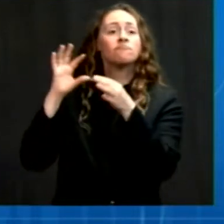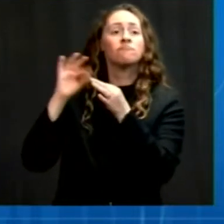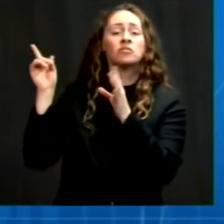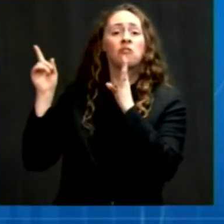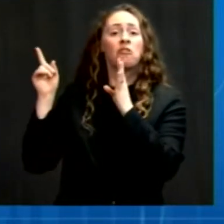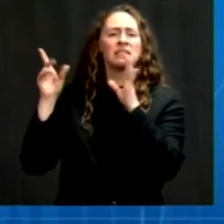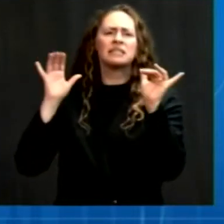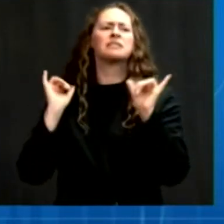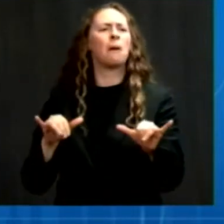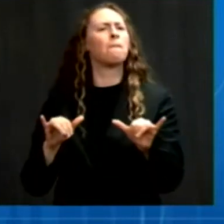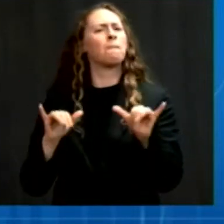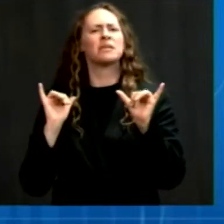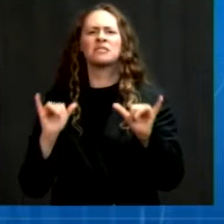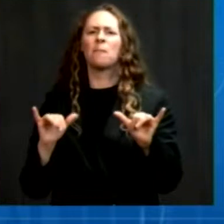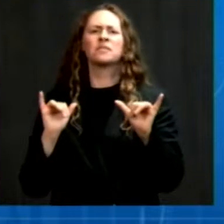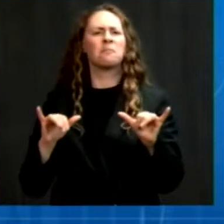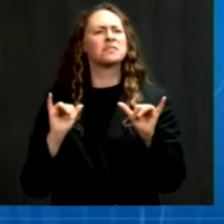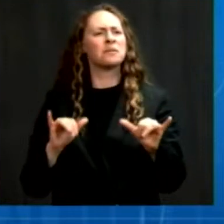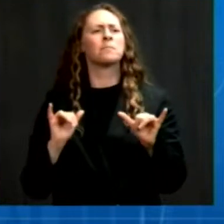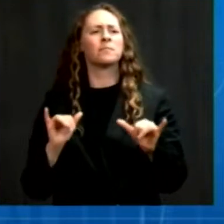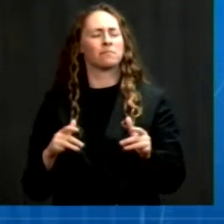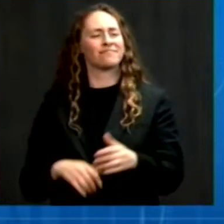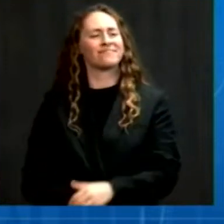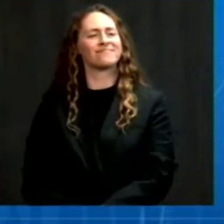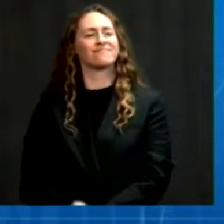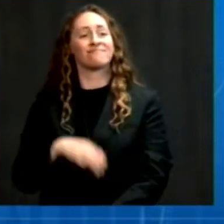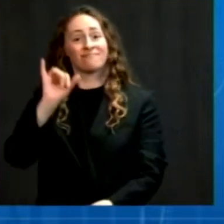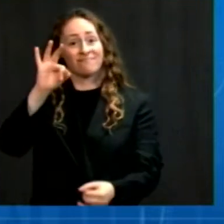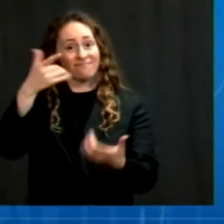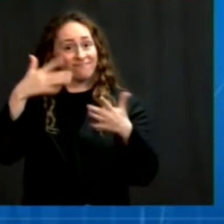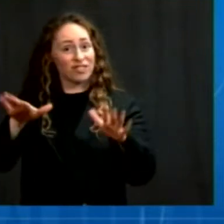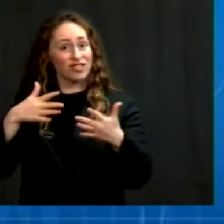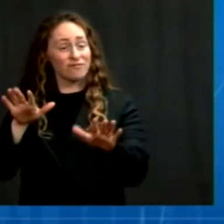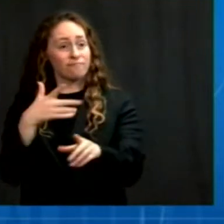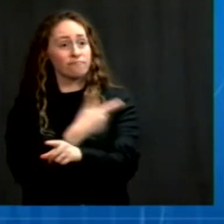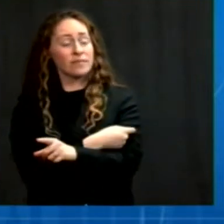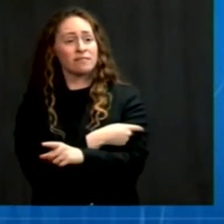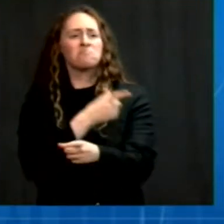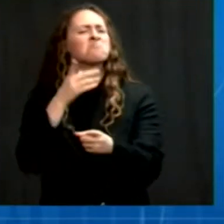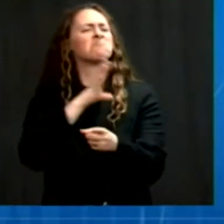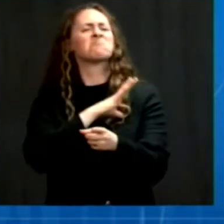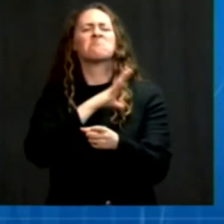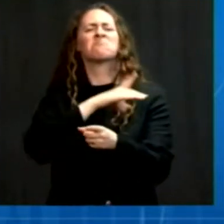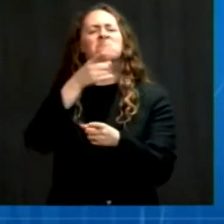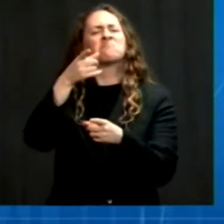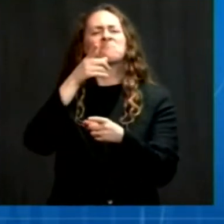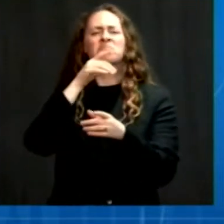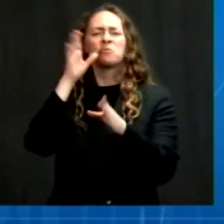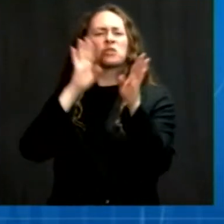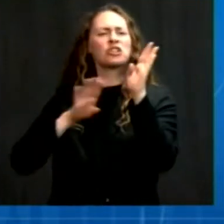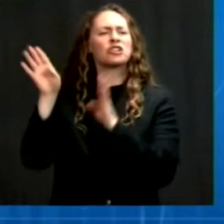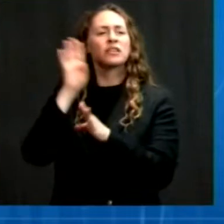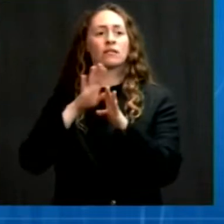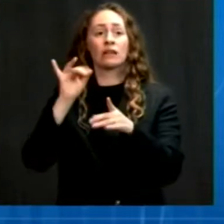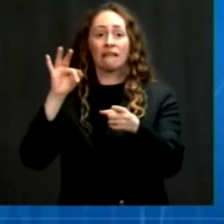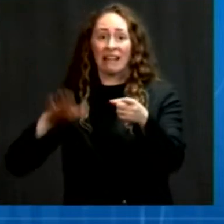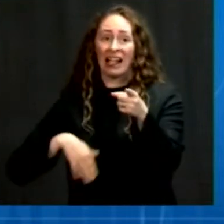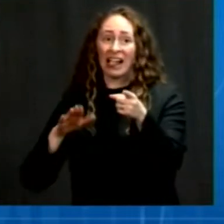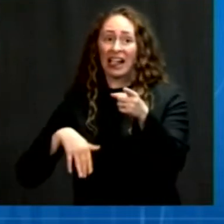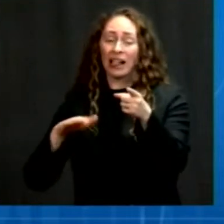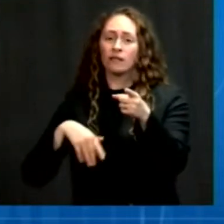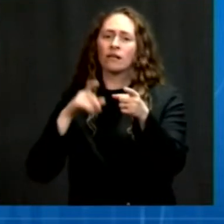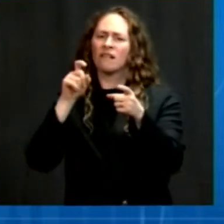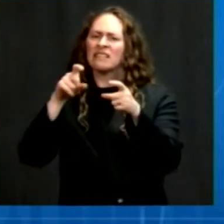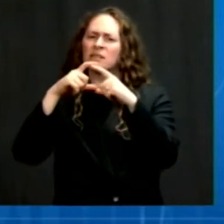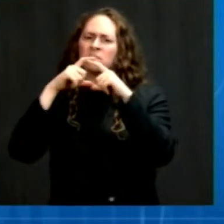well. That is, if you are vaccinated, you have a high degree of protection. If you are not, you should wear a mask, and